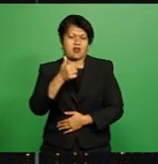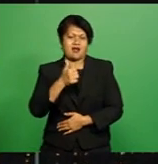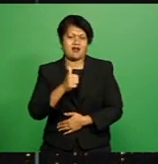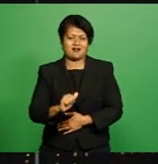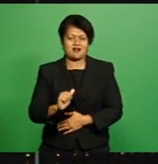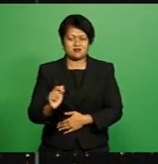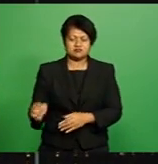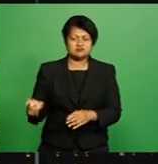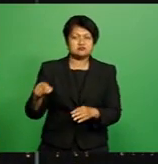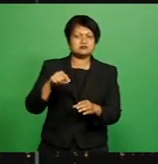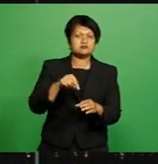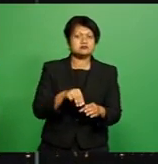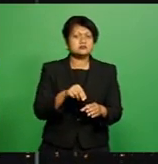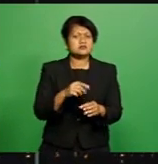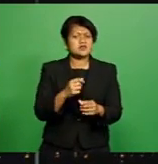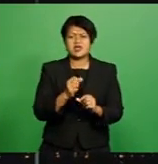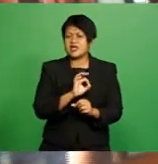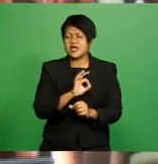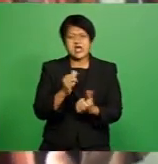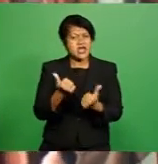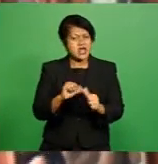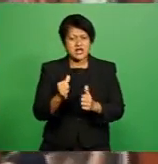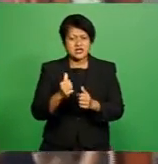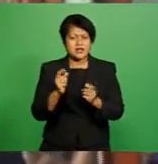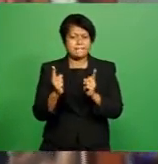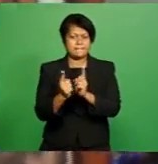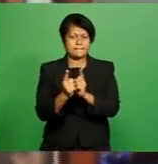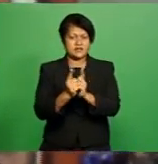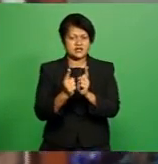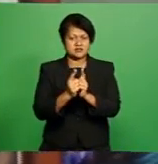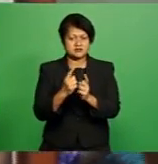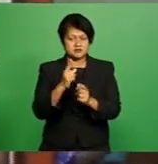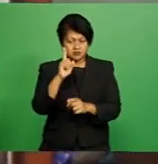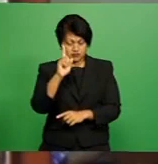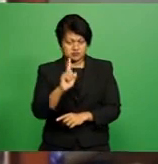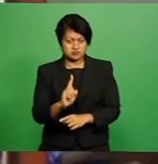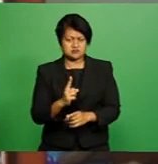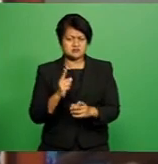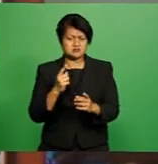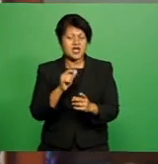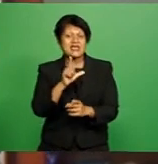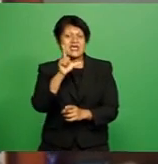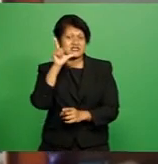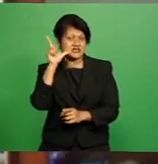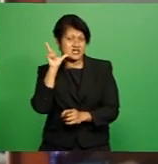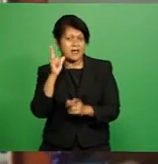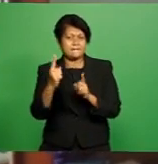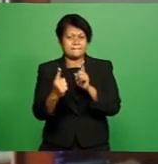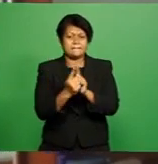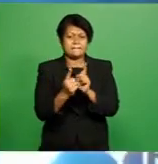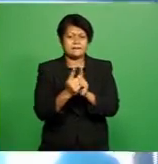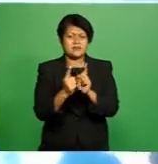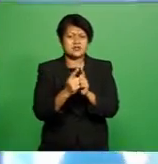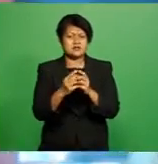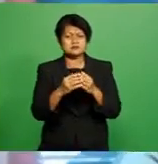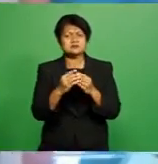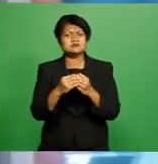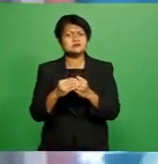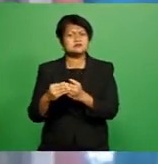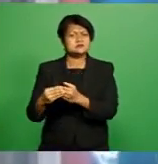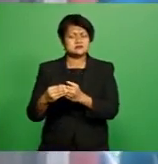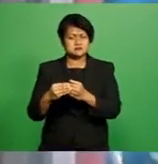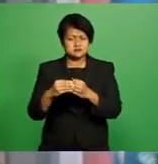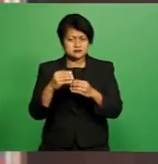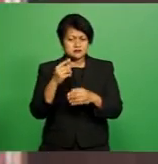attend any committee meetings. Following a day-long management board meeting yesterday, party leader William Ngaboka